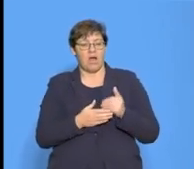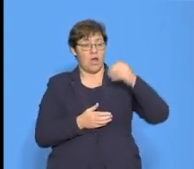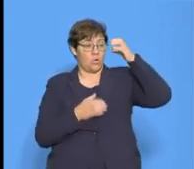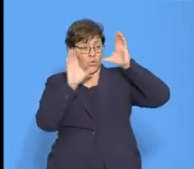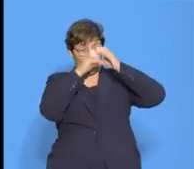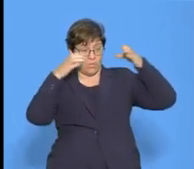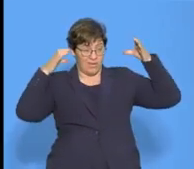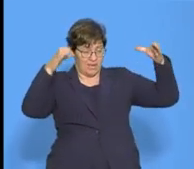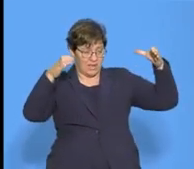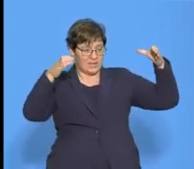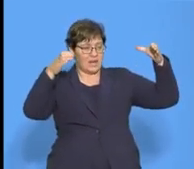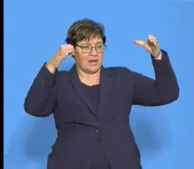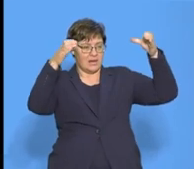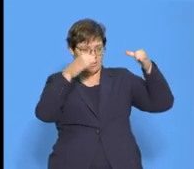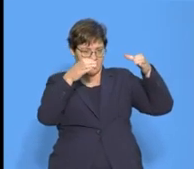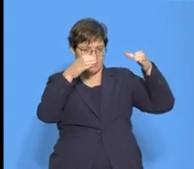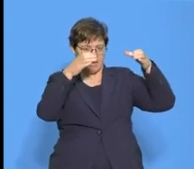to another